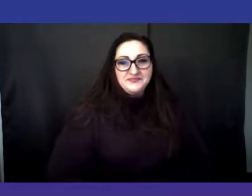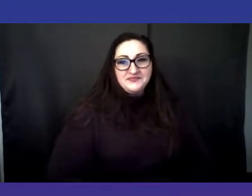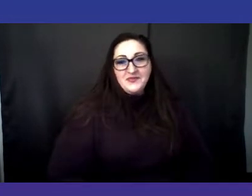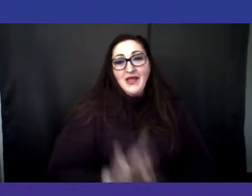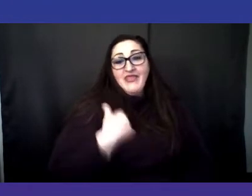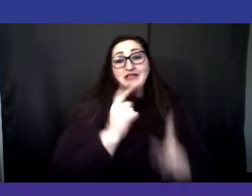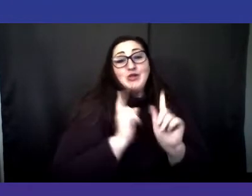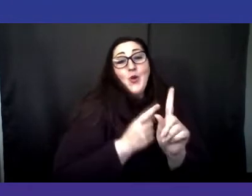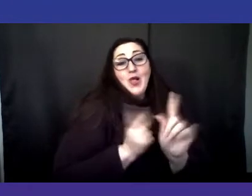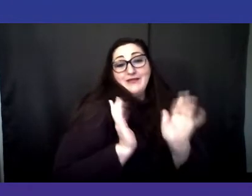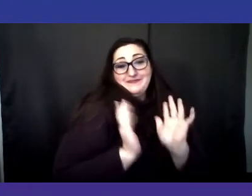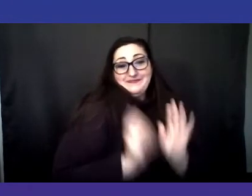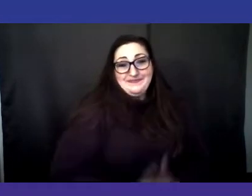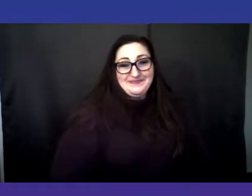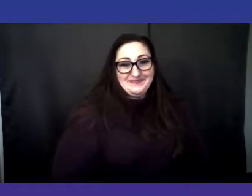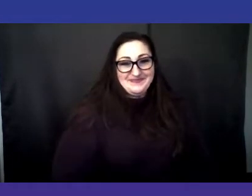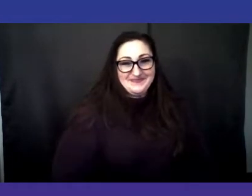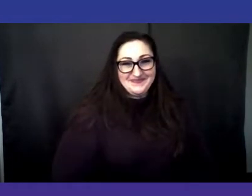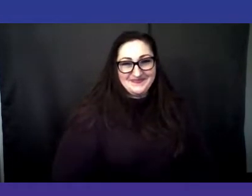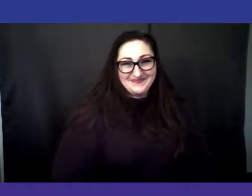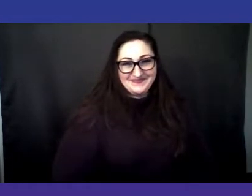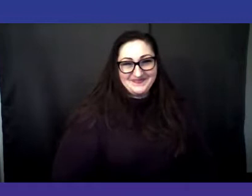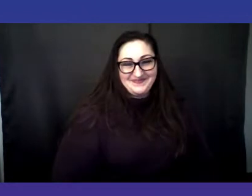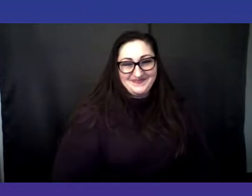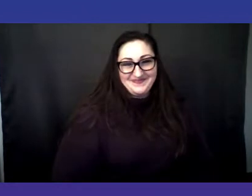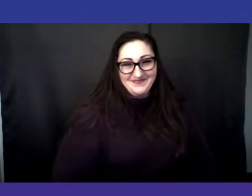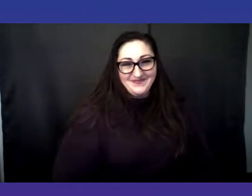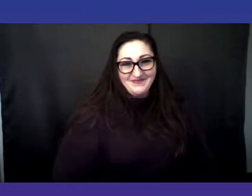What a wonderful invitation, yes.